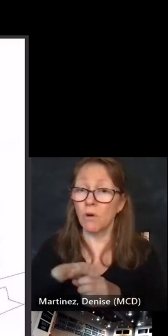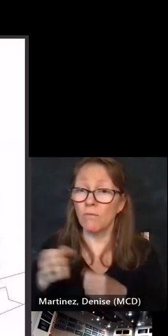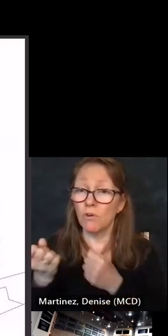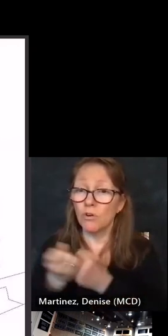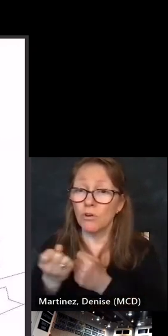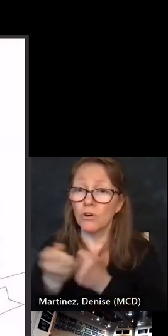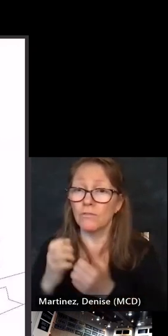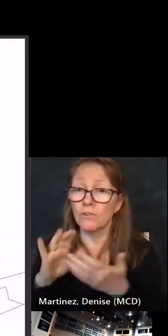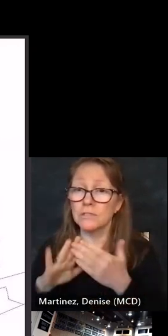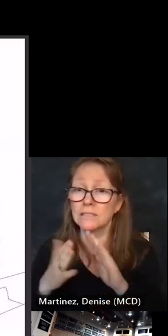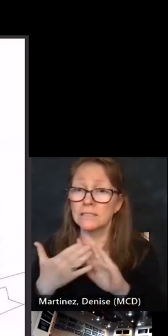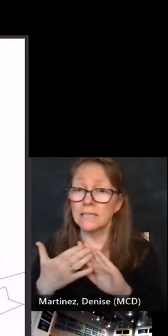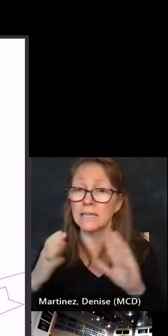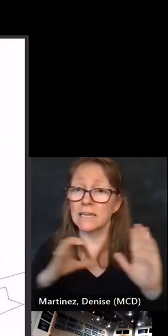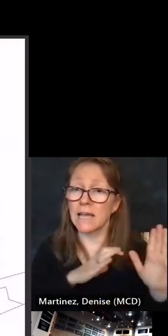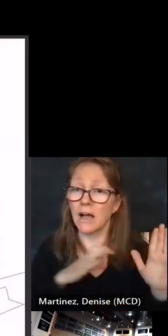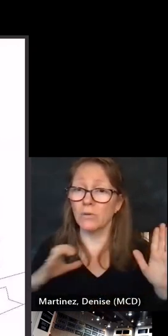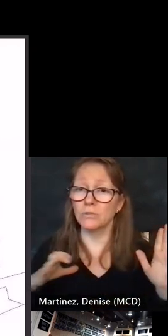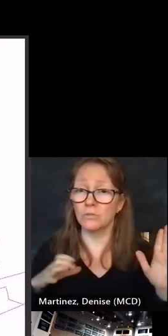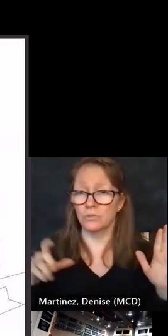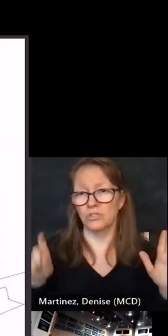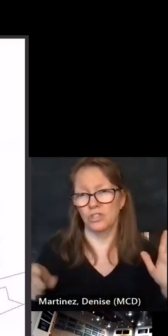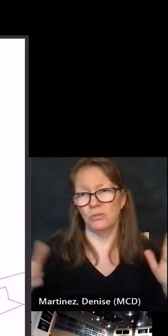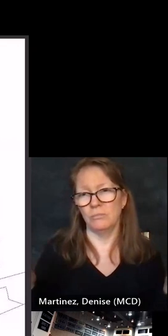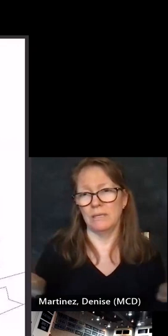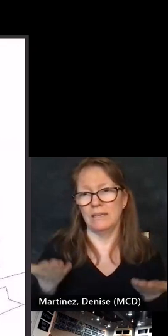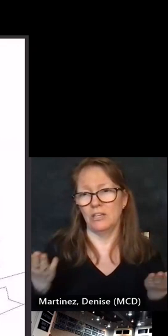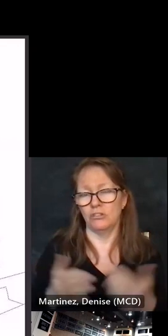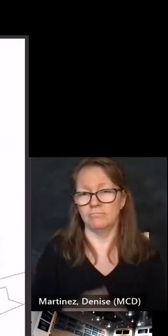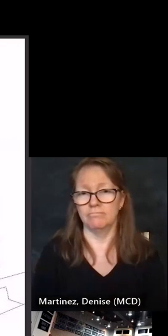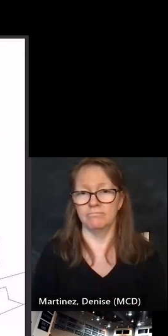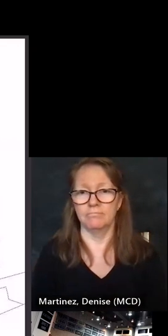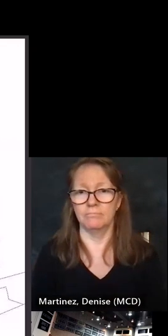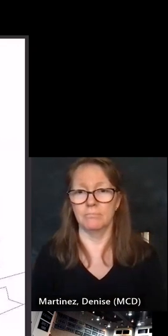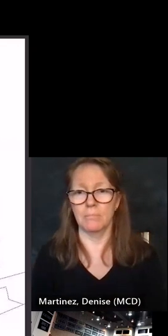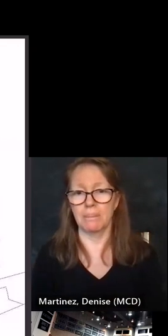here. That's okay.